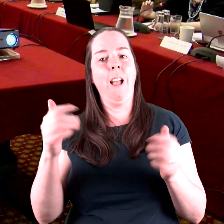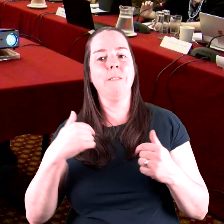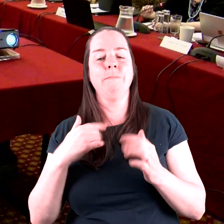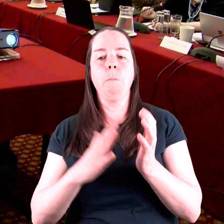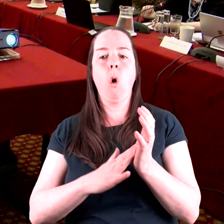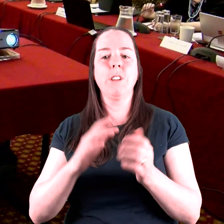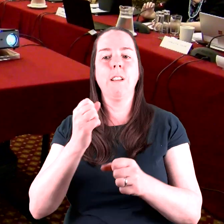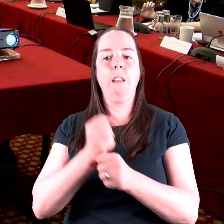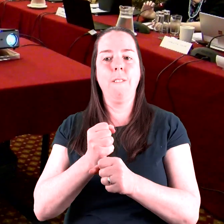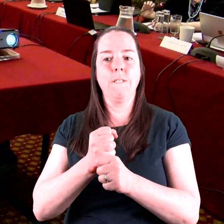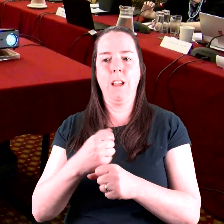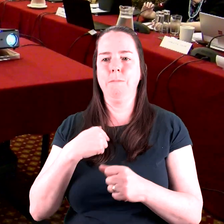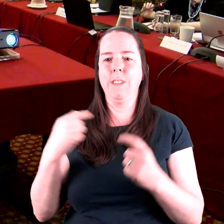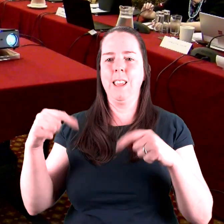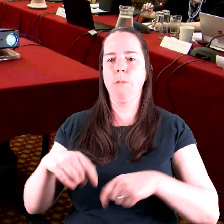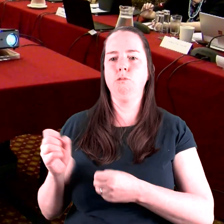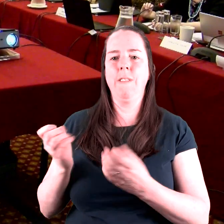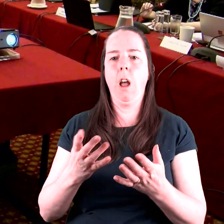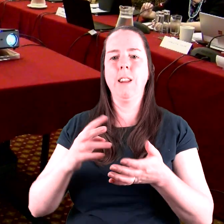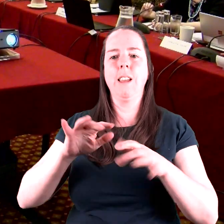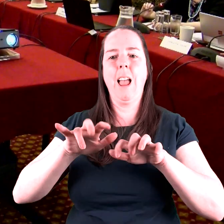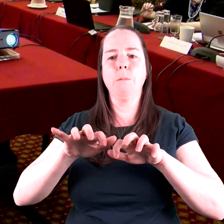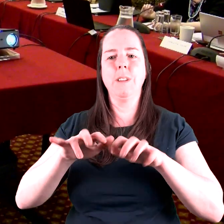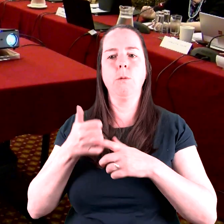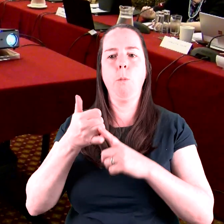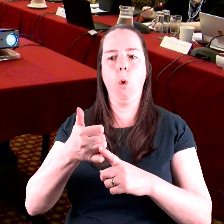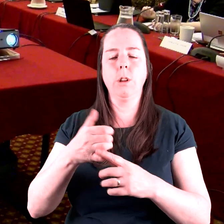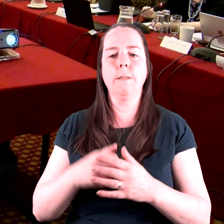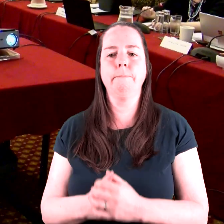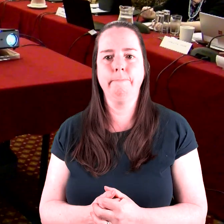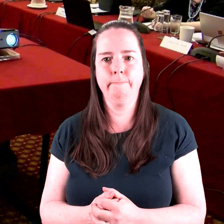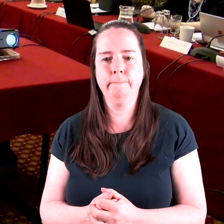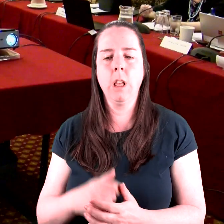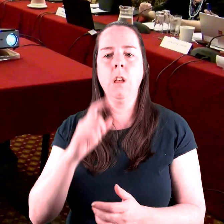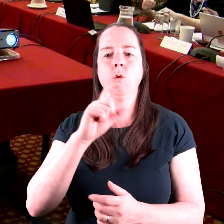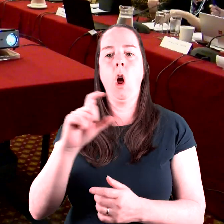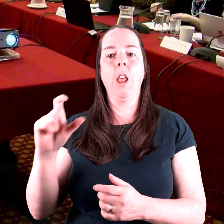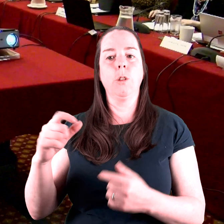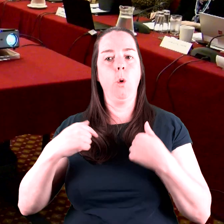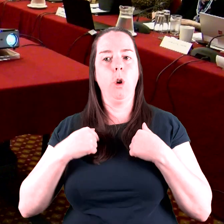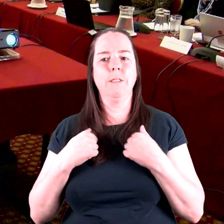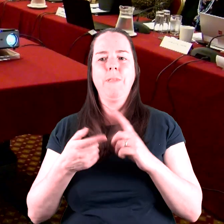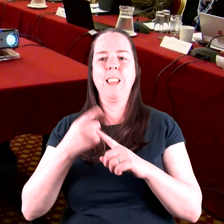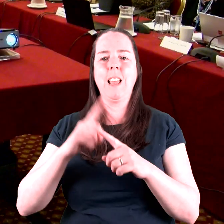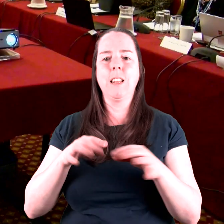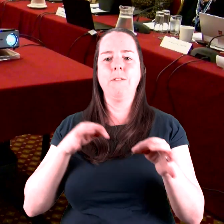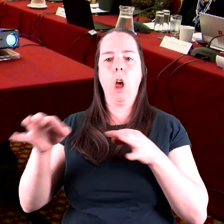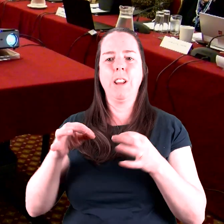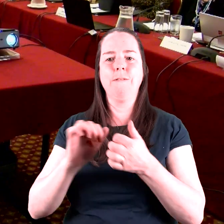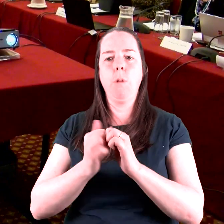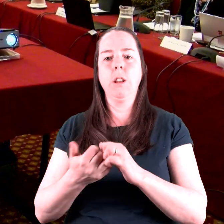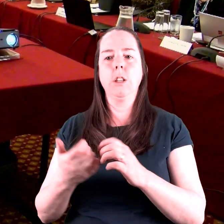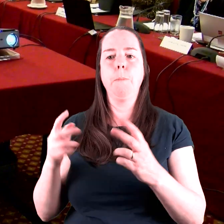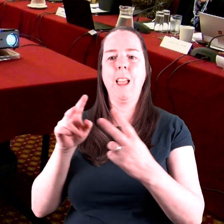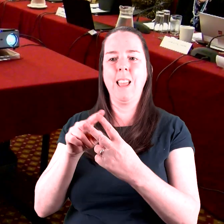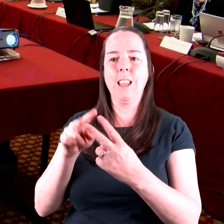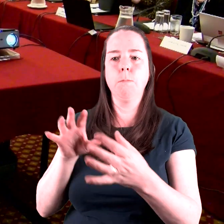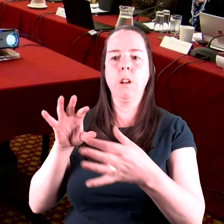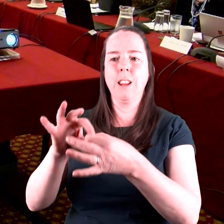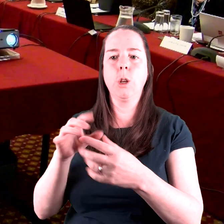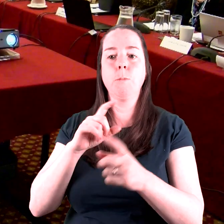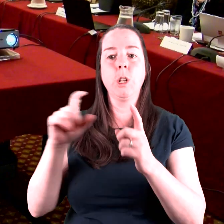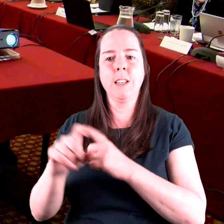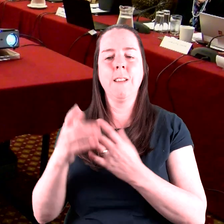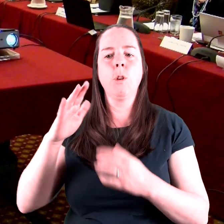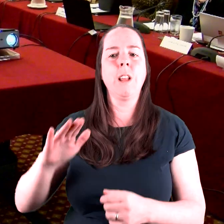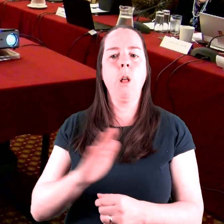Hi, I'm Maureen Glover. I'm here to provide admin support for the meeting. Charlotte Gorn, Exec Director for Partnership Engagement and Communities for the